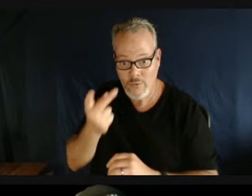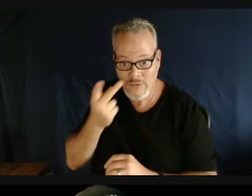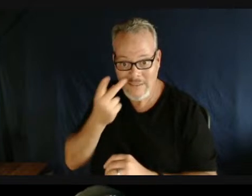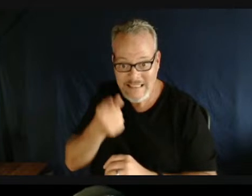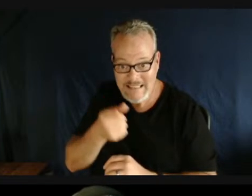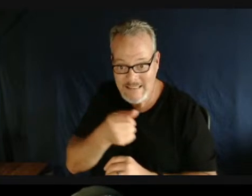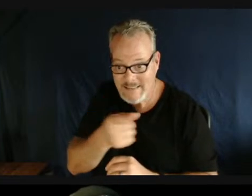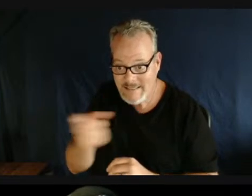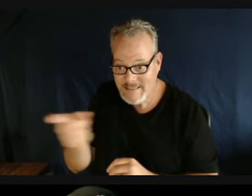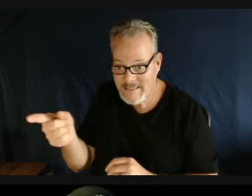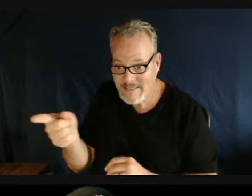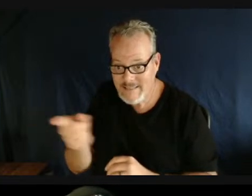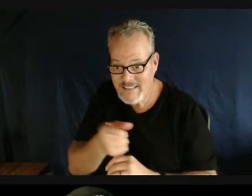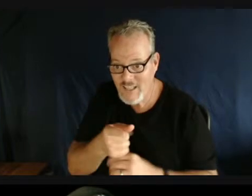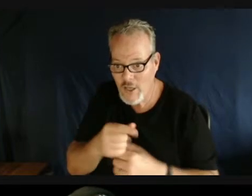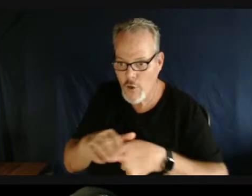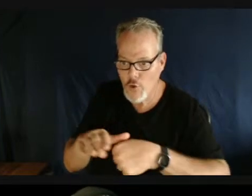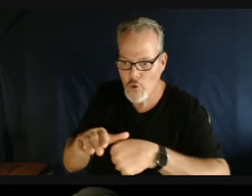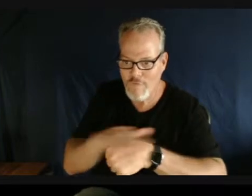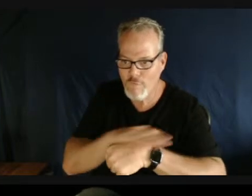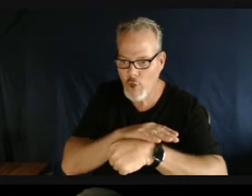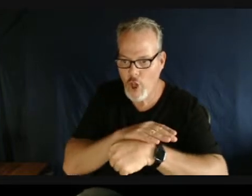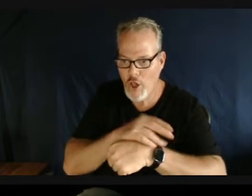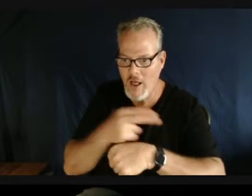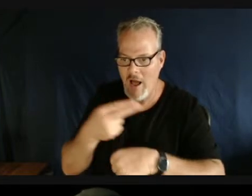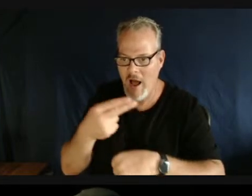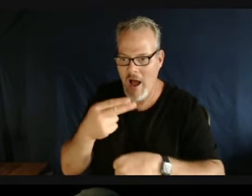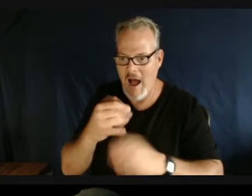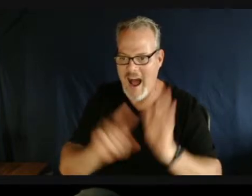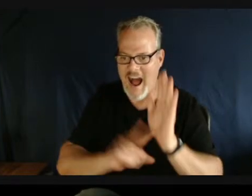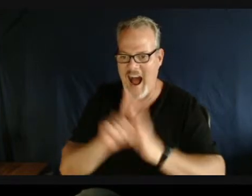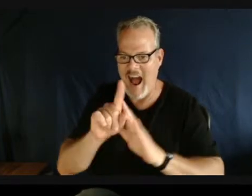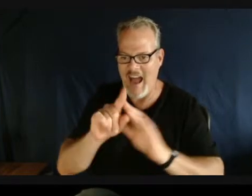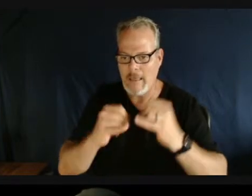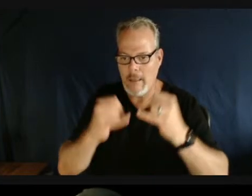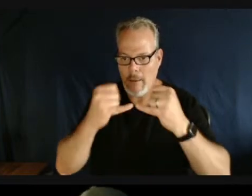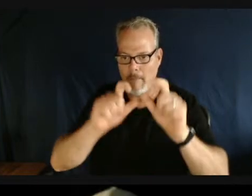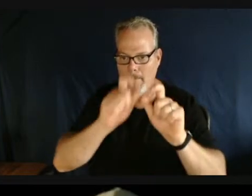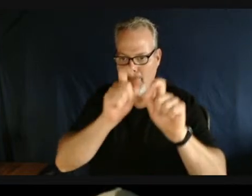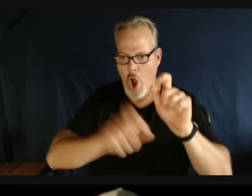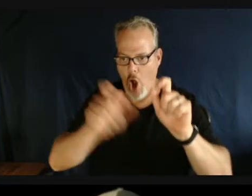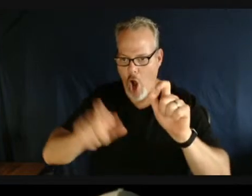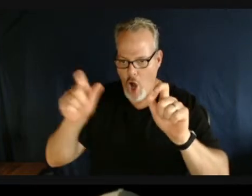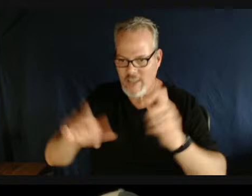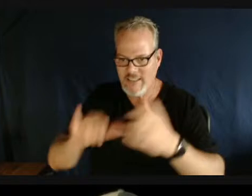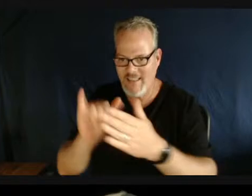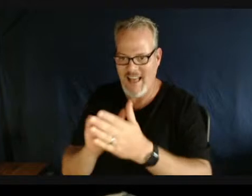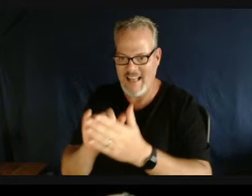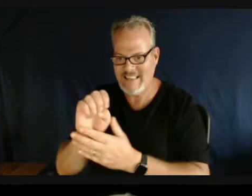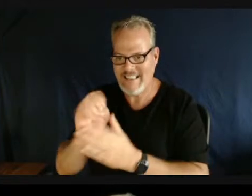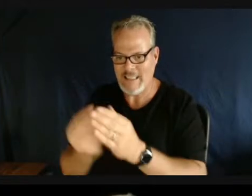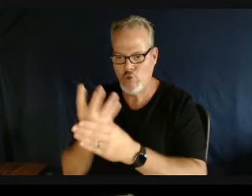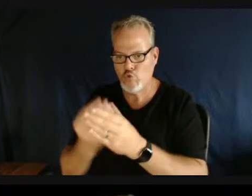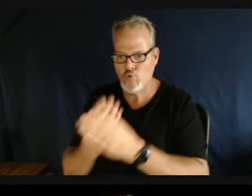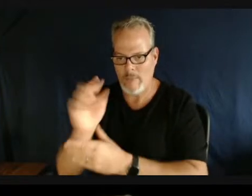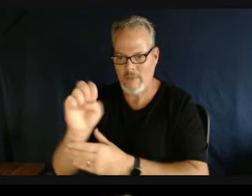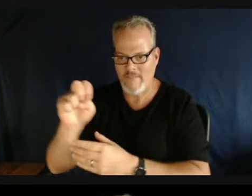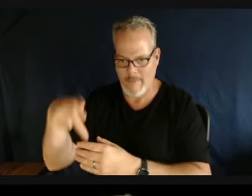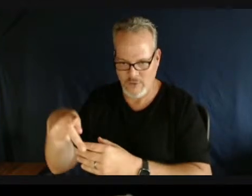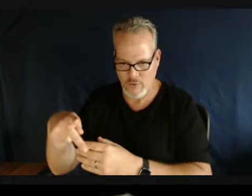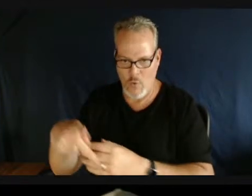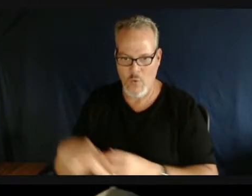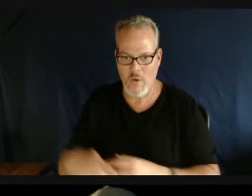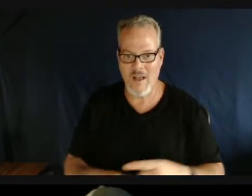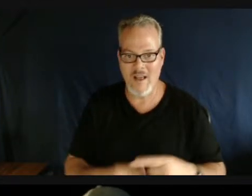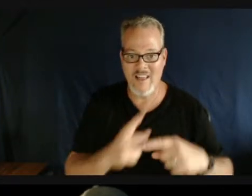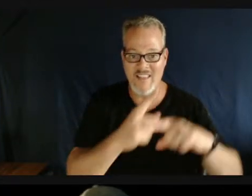note the full height bars are the eruptive episodes, and the half height bars are what they